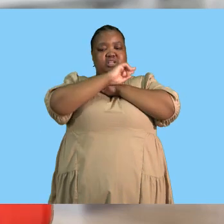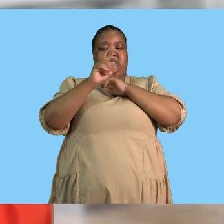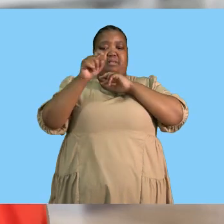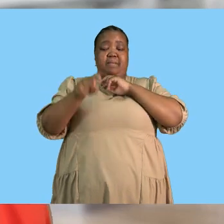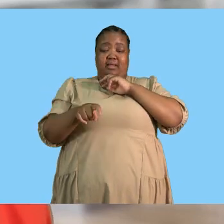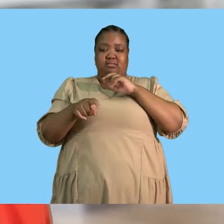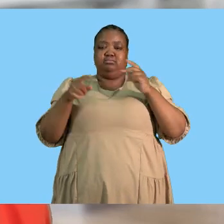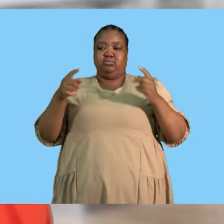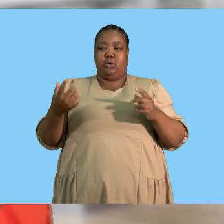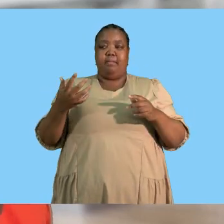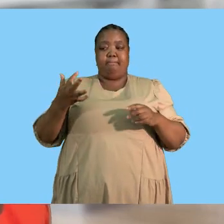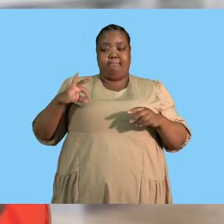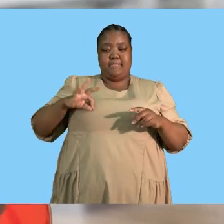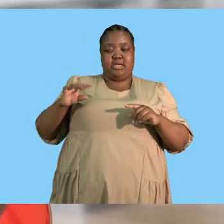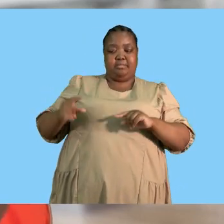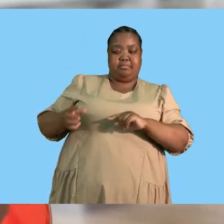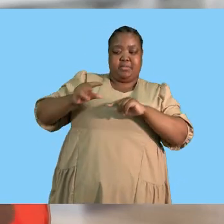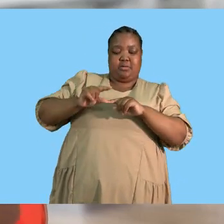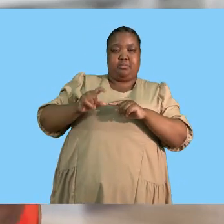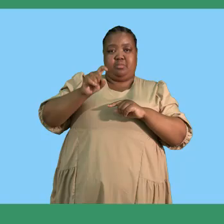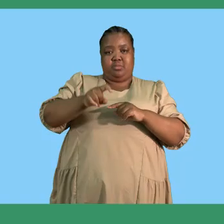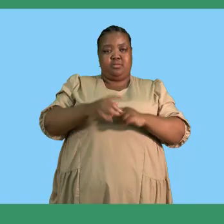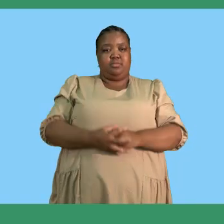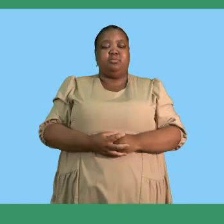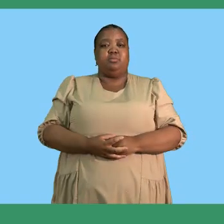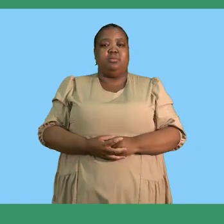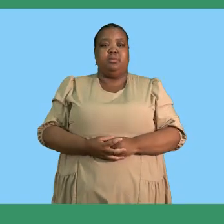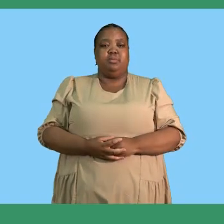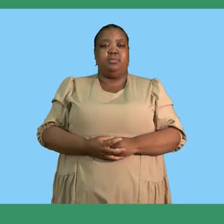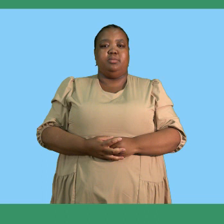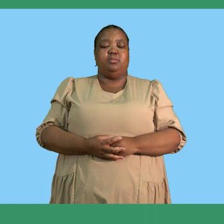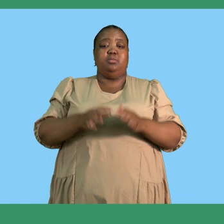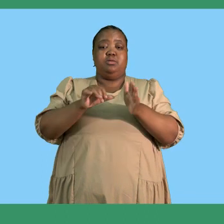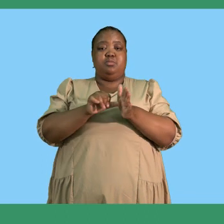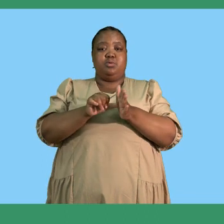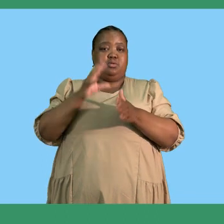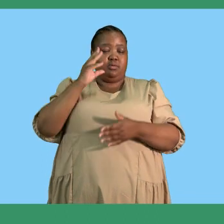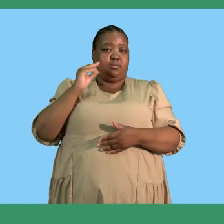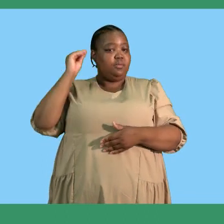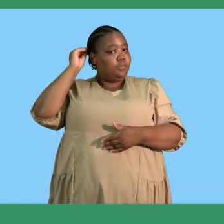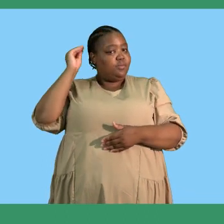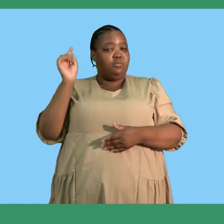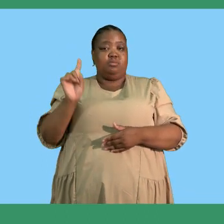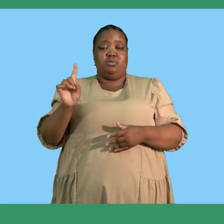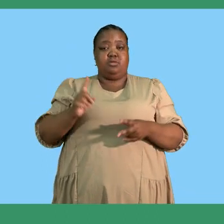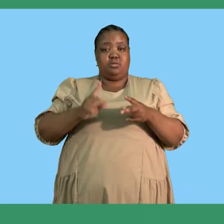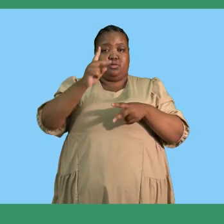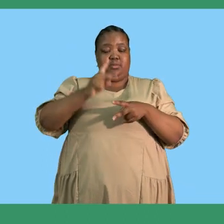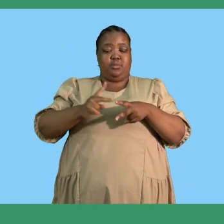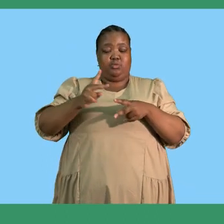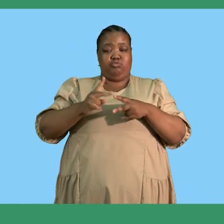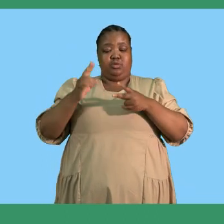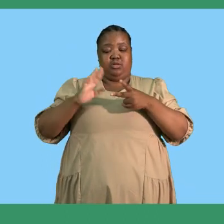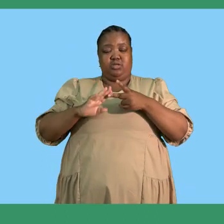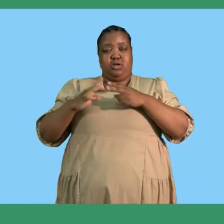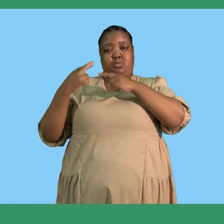then compensate them for working during those times. It is also very important to note that when